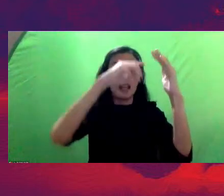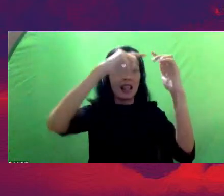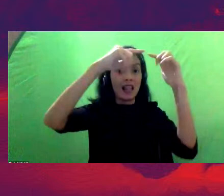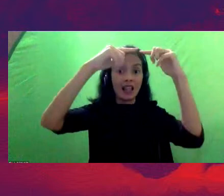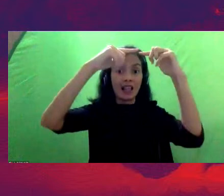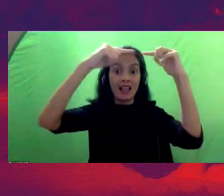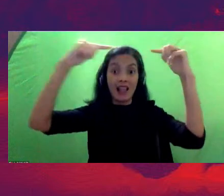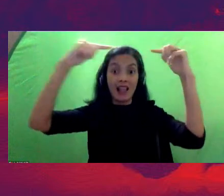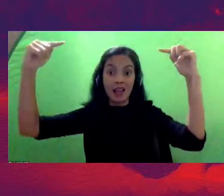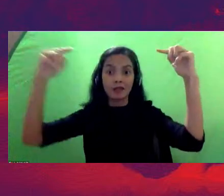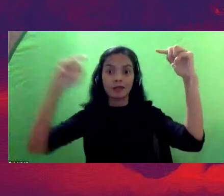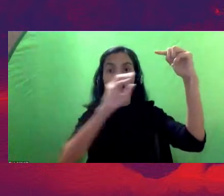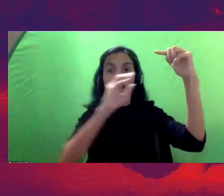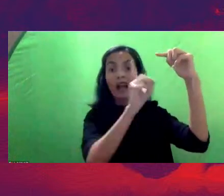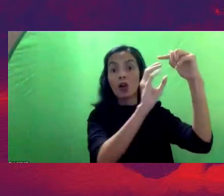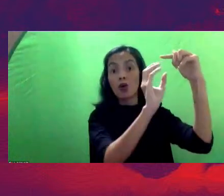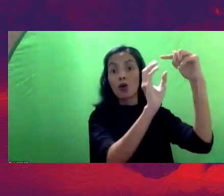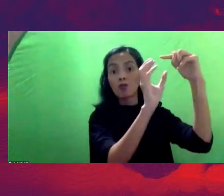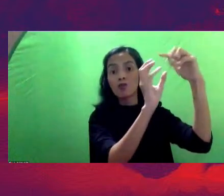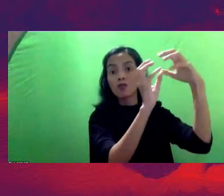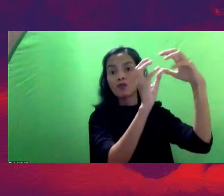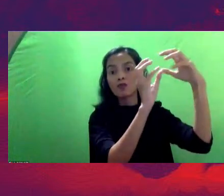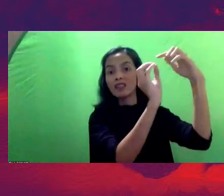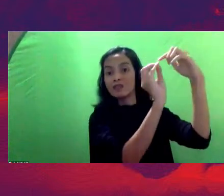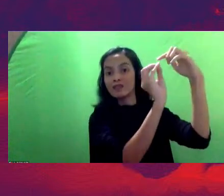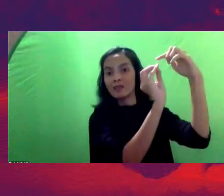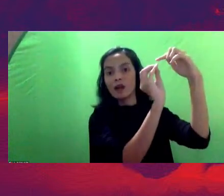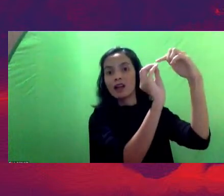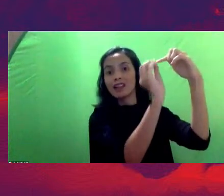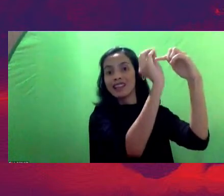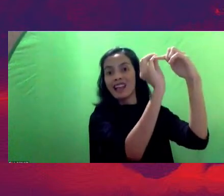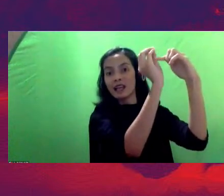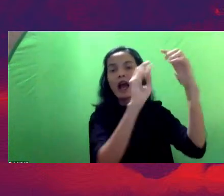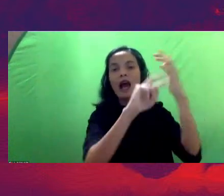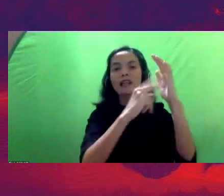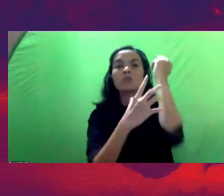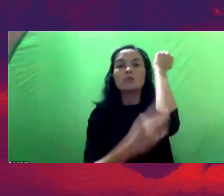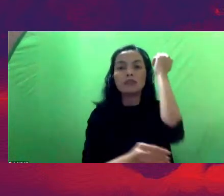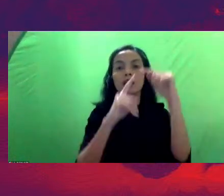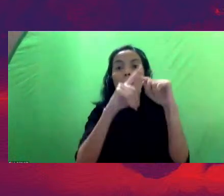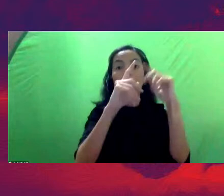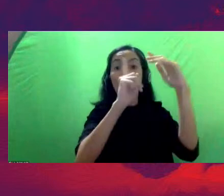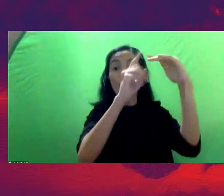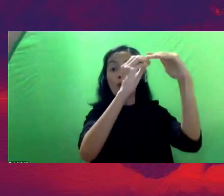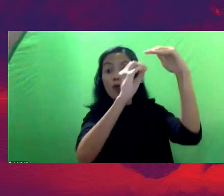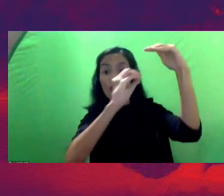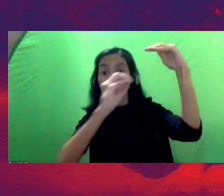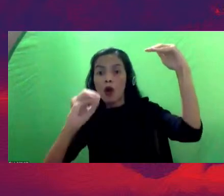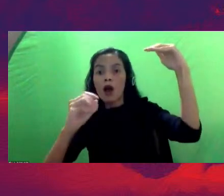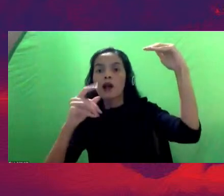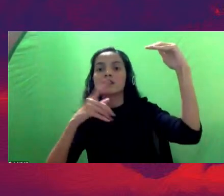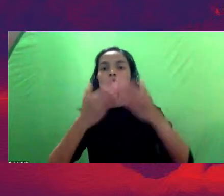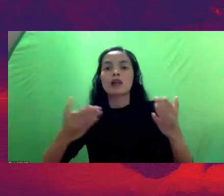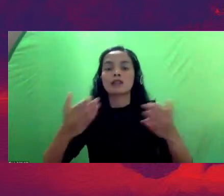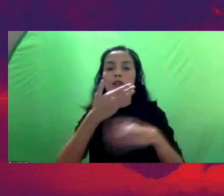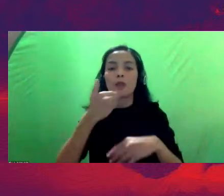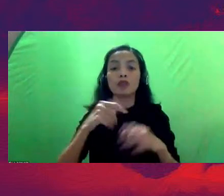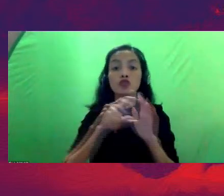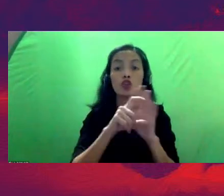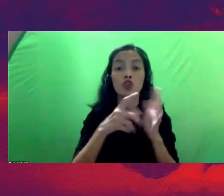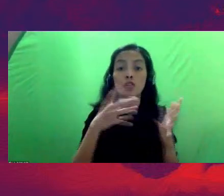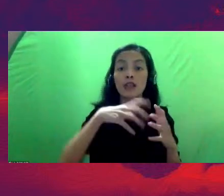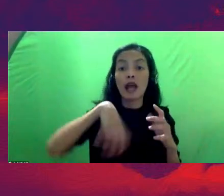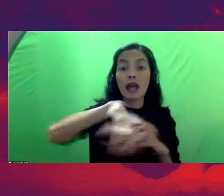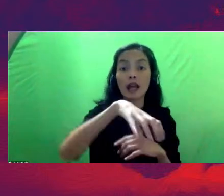So here we find that provinces like Papua, East Nusa Tenggara, and West Sulawesi have